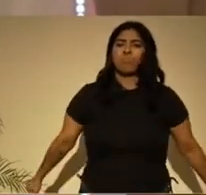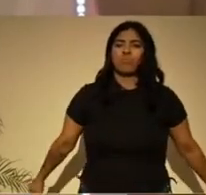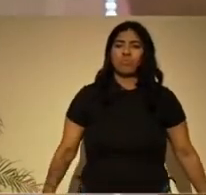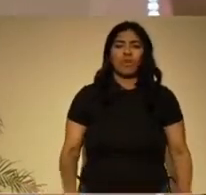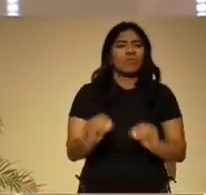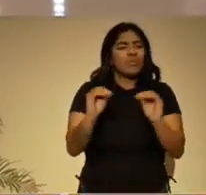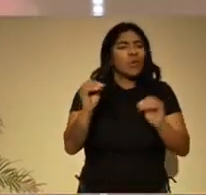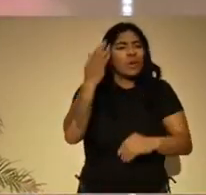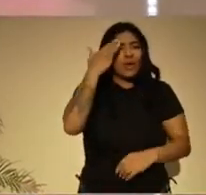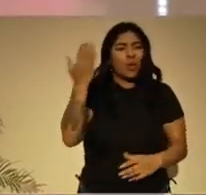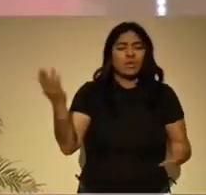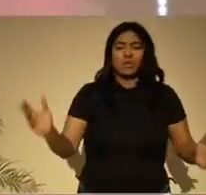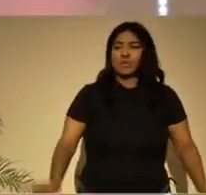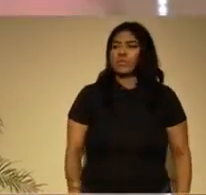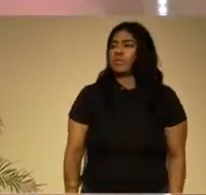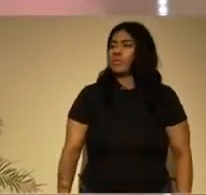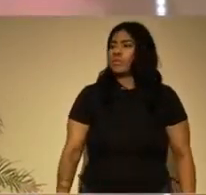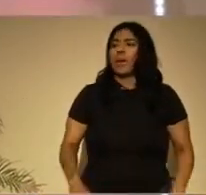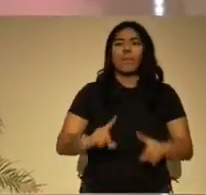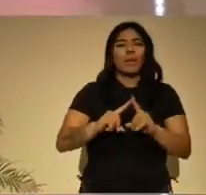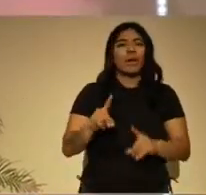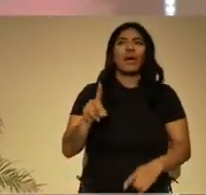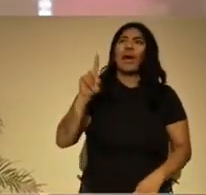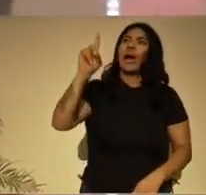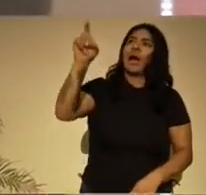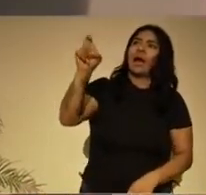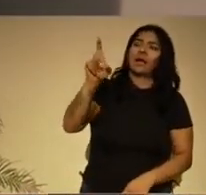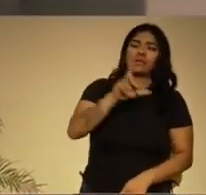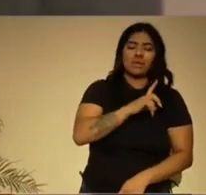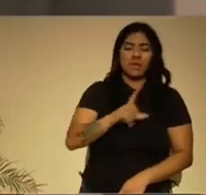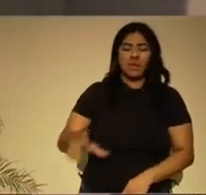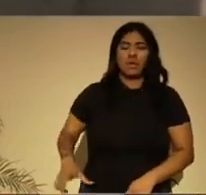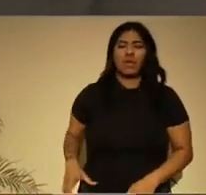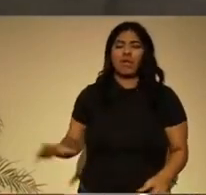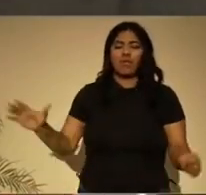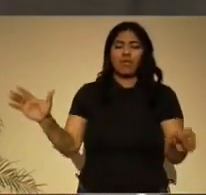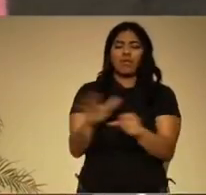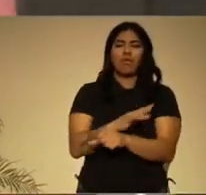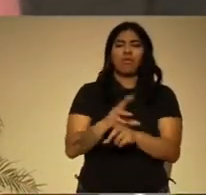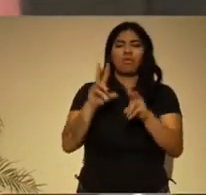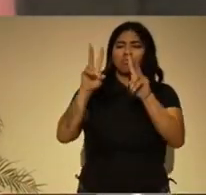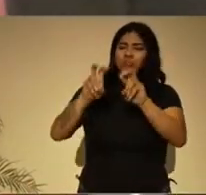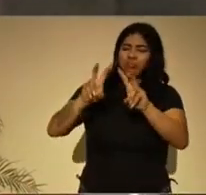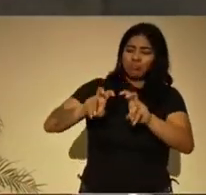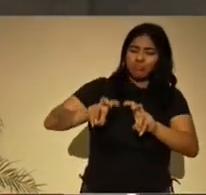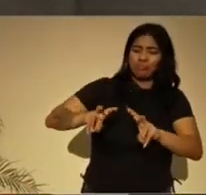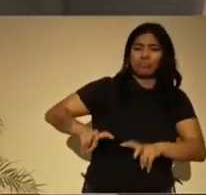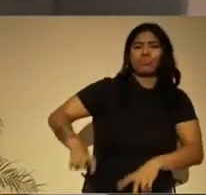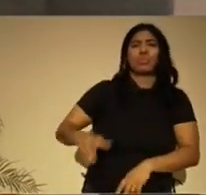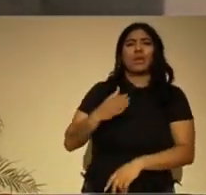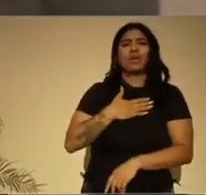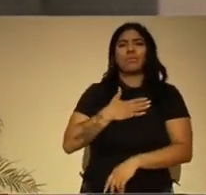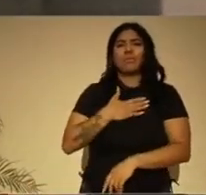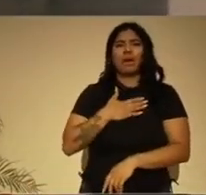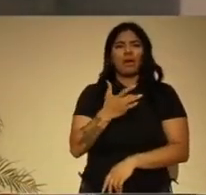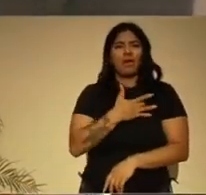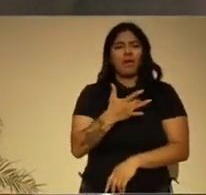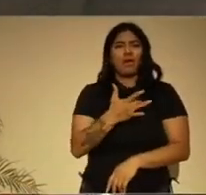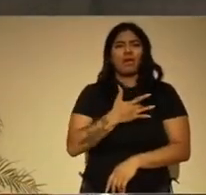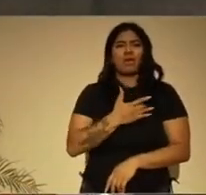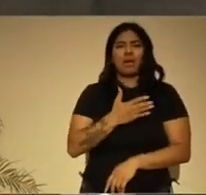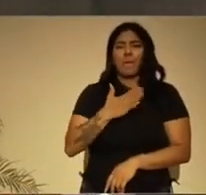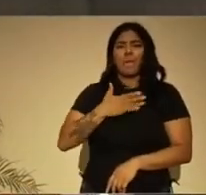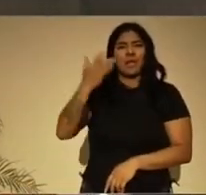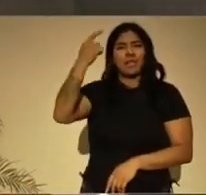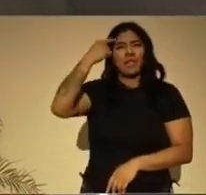Nobody knows. But would you ask the Lord, Lord, do a full investigation of my heart. Do a full investigation of my